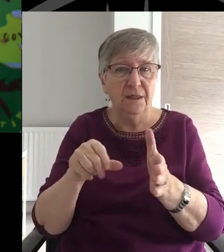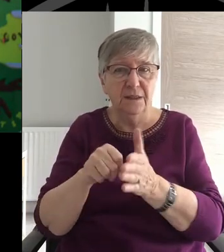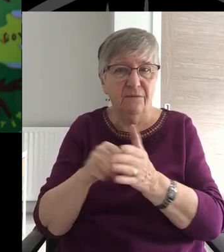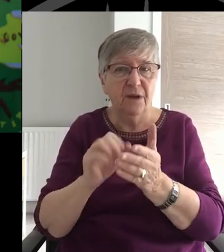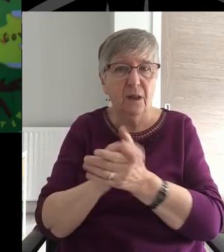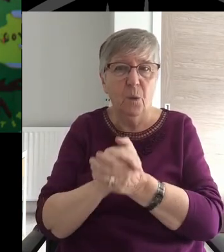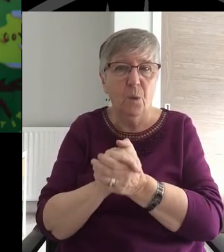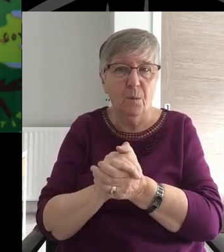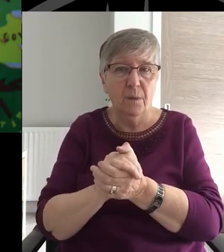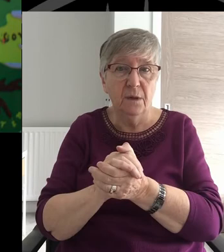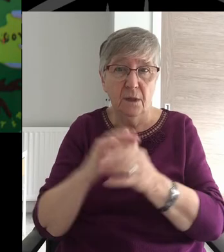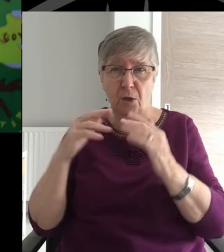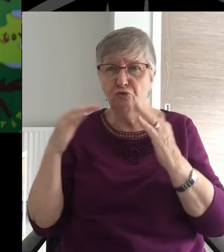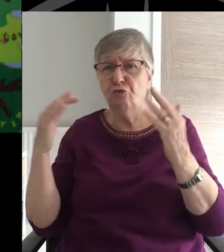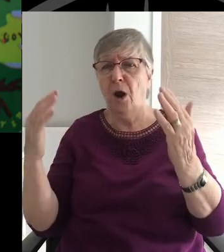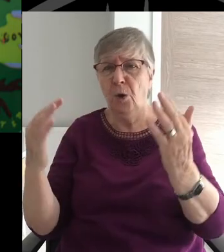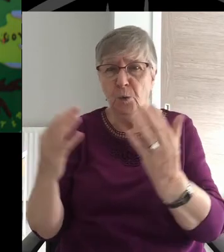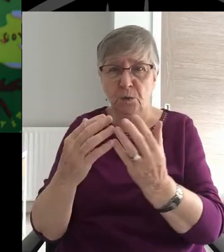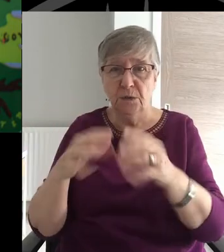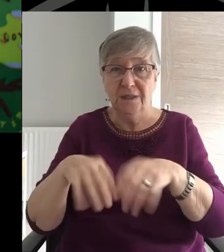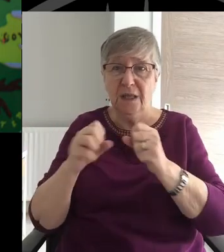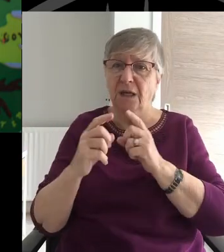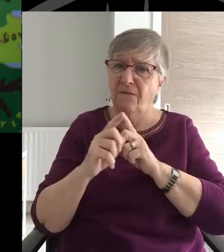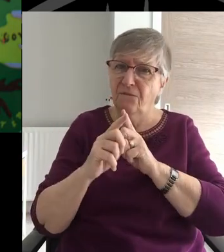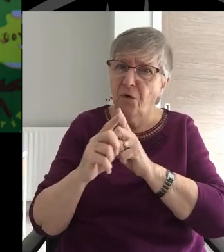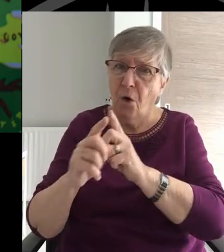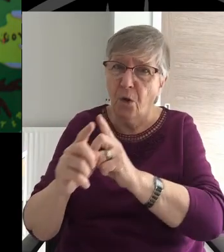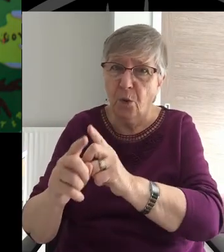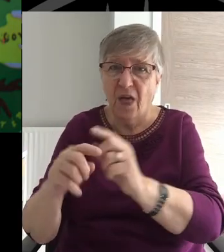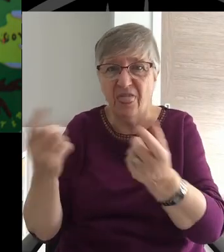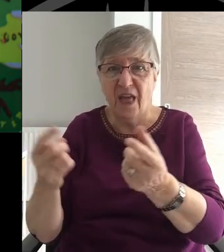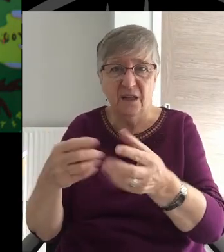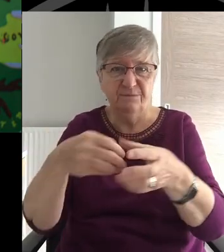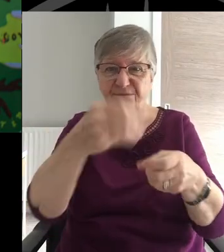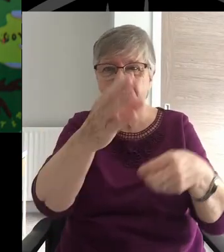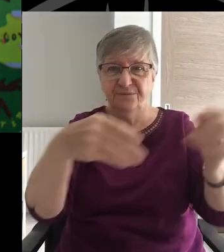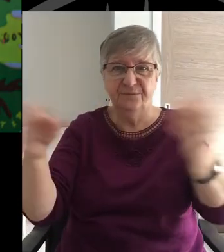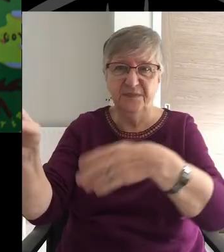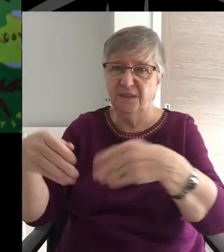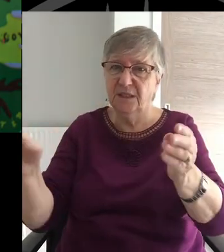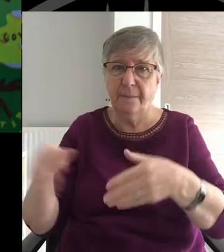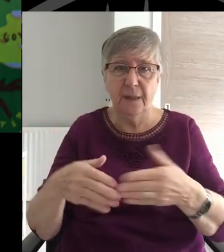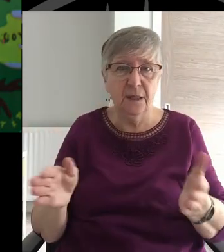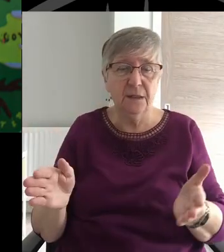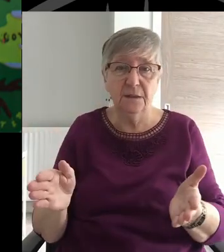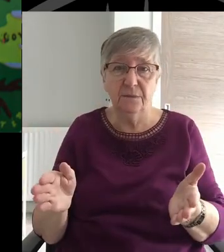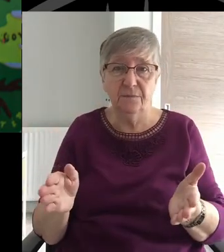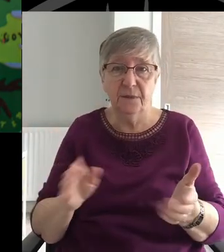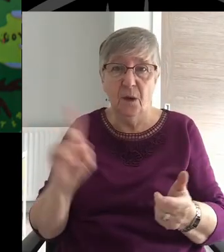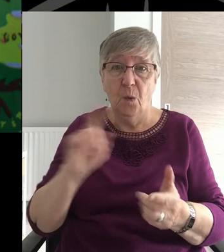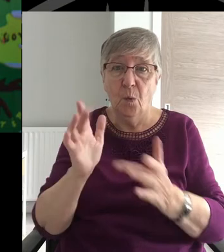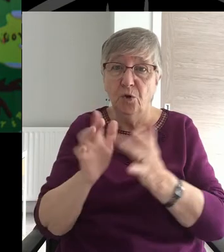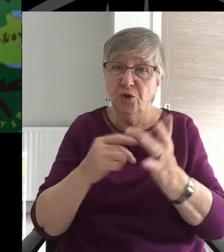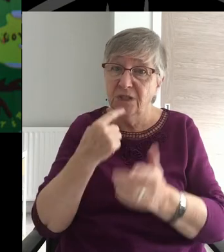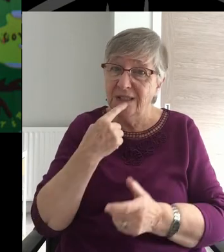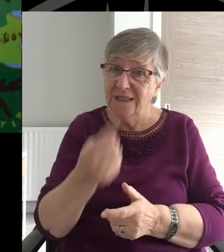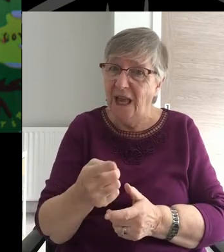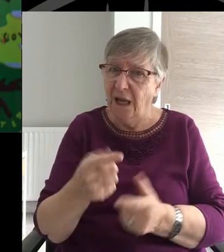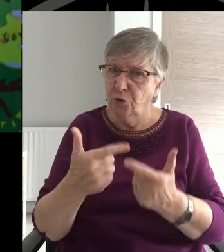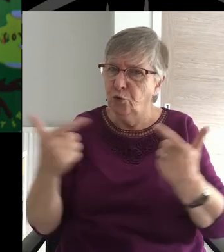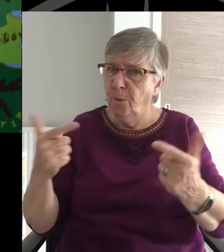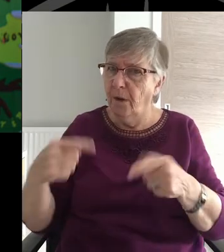The crowds who began to follow and then disappeared when what he said was too